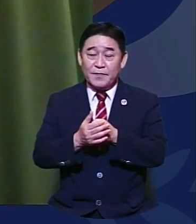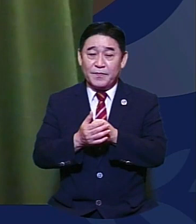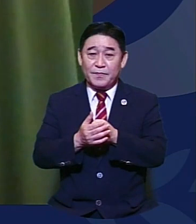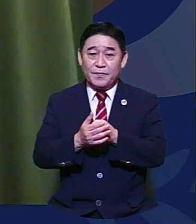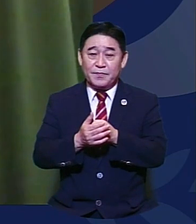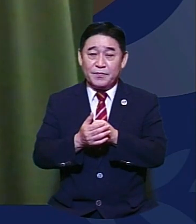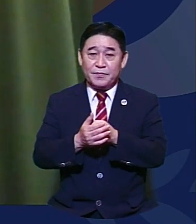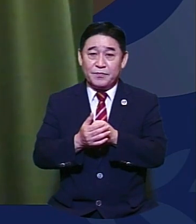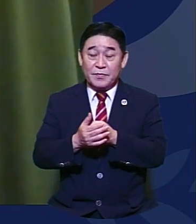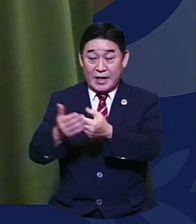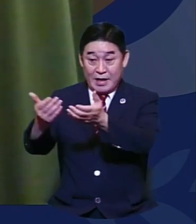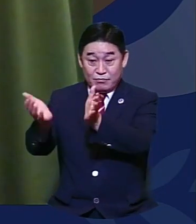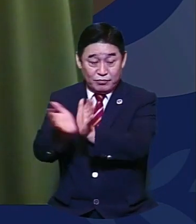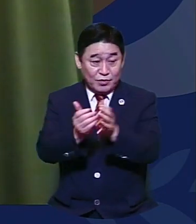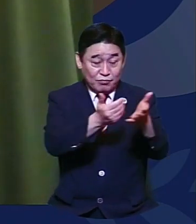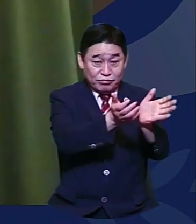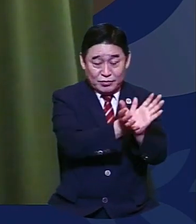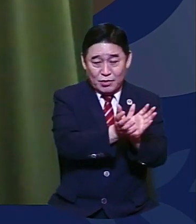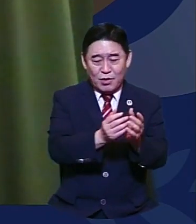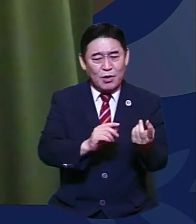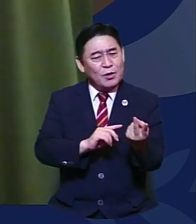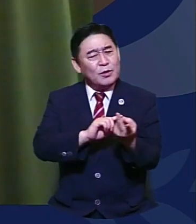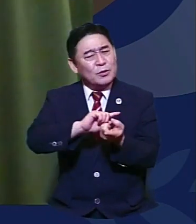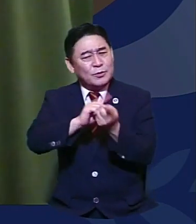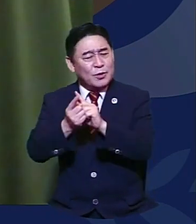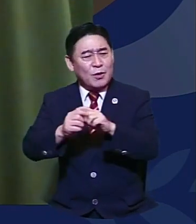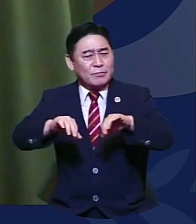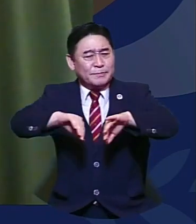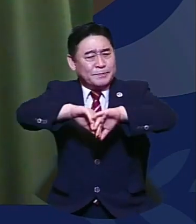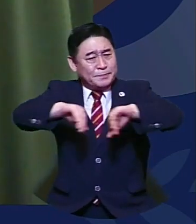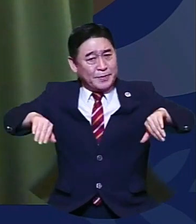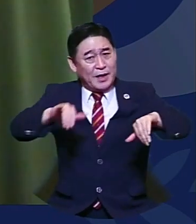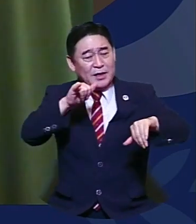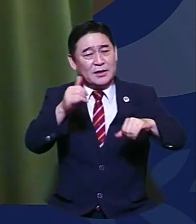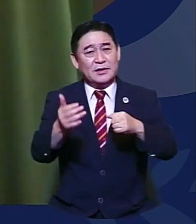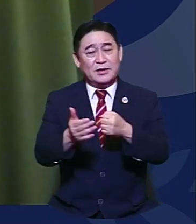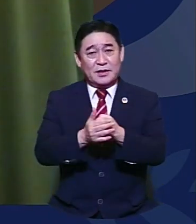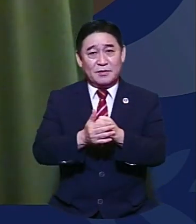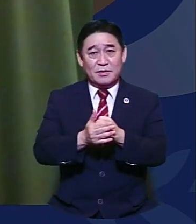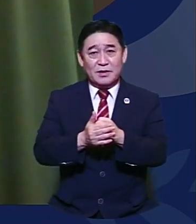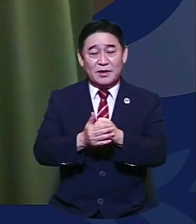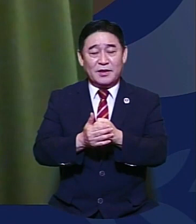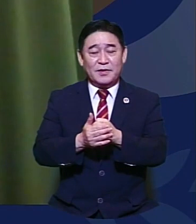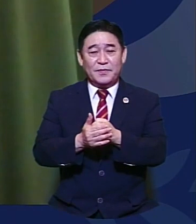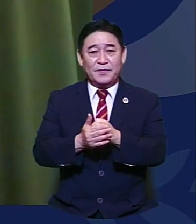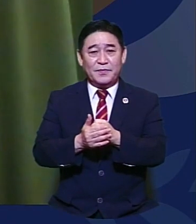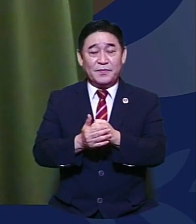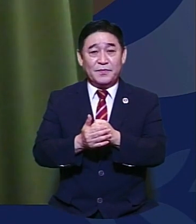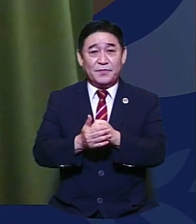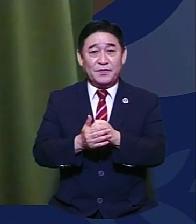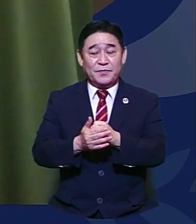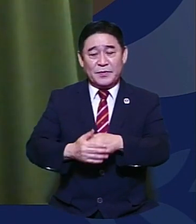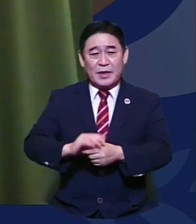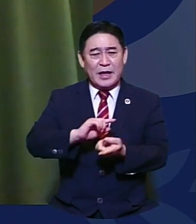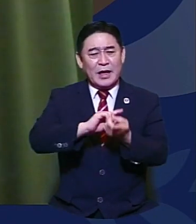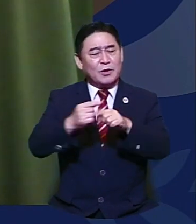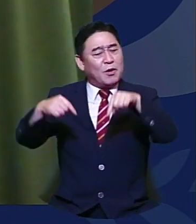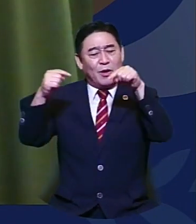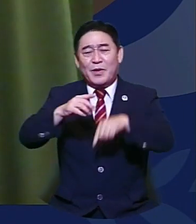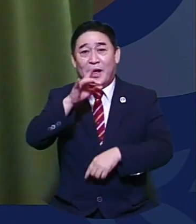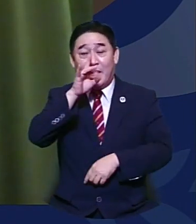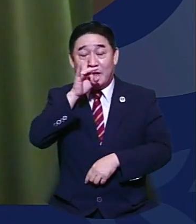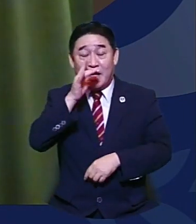to really tap into them. And historically, there have been some narrow definitions of how universal service funds can